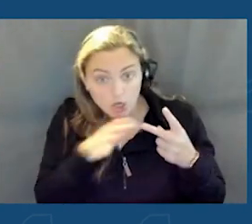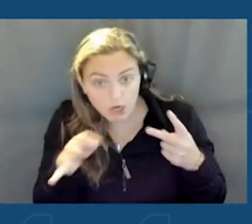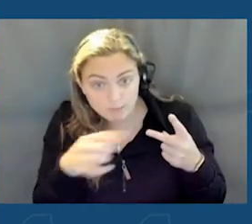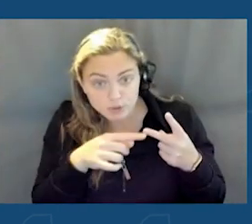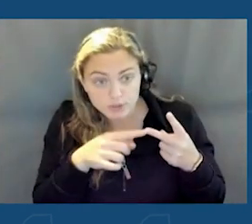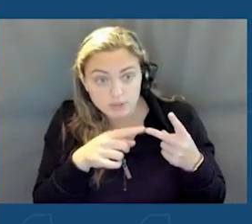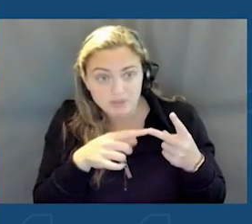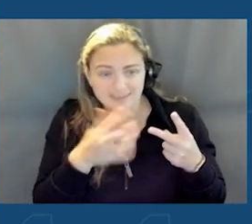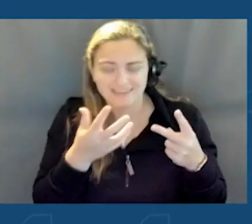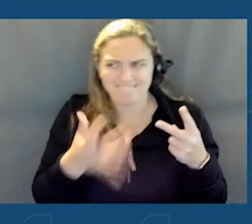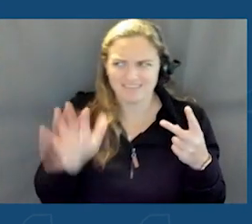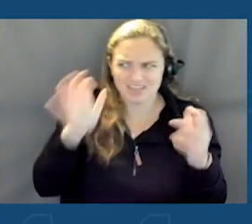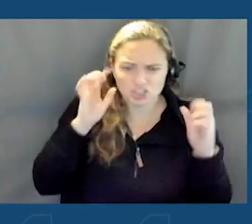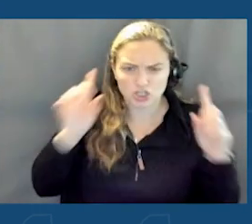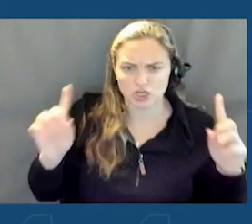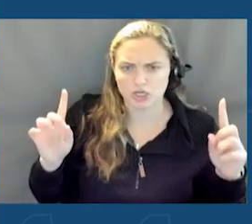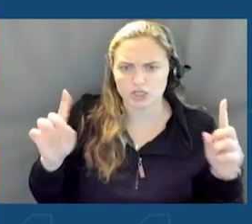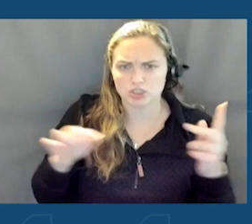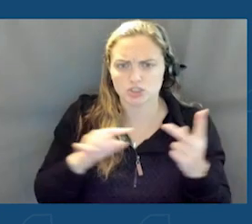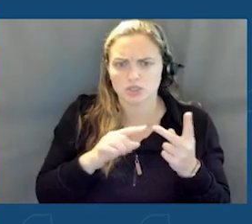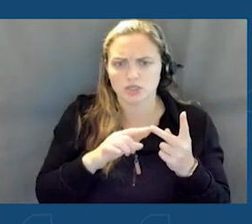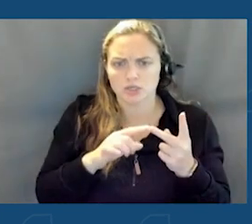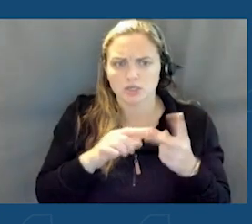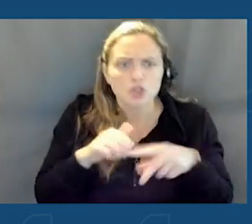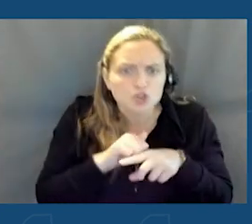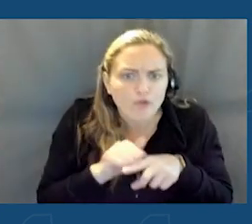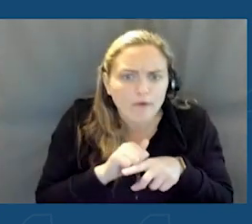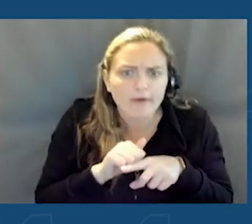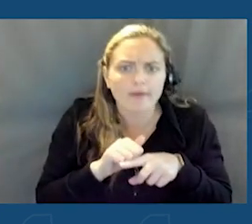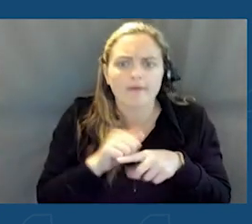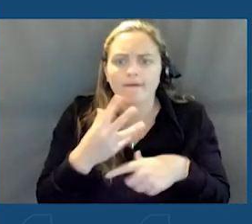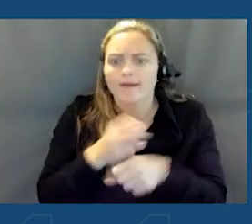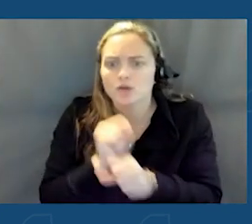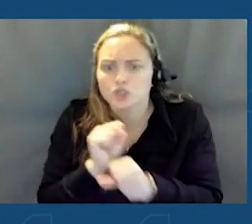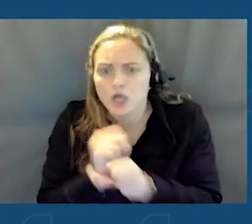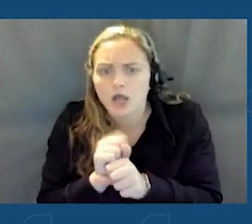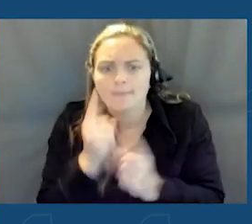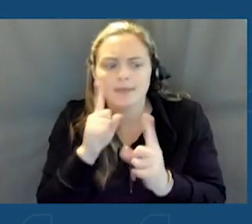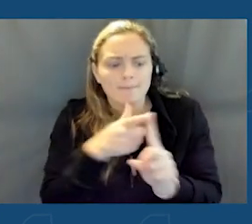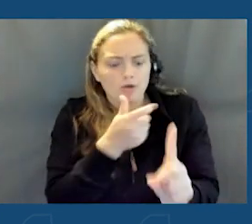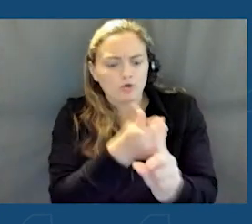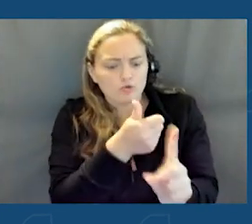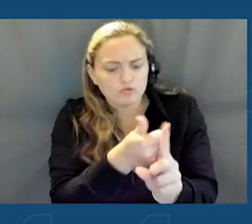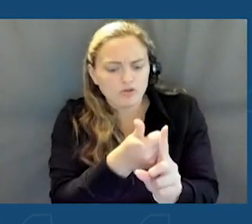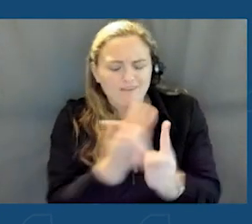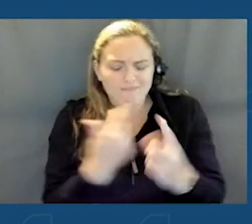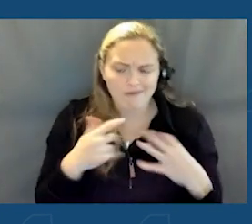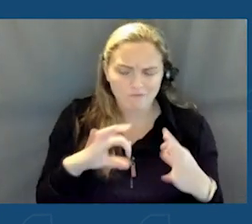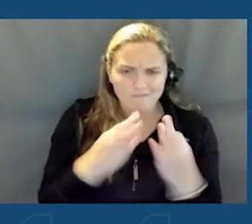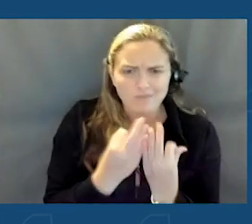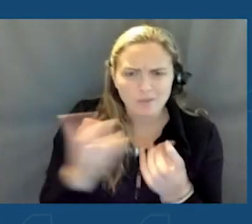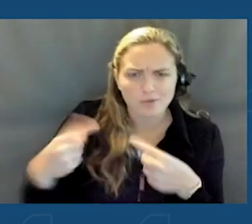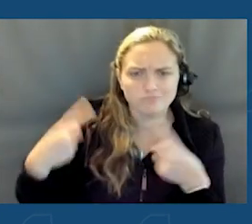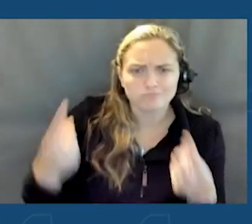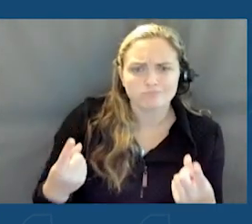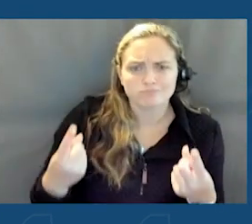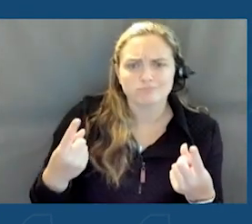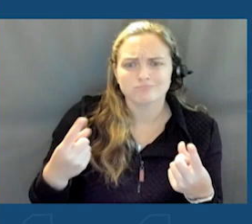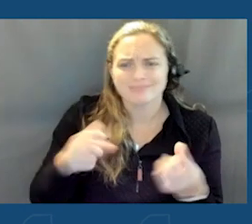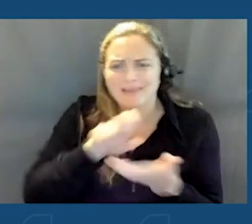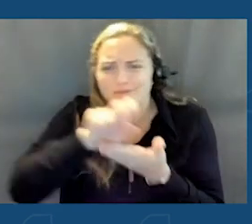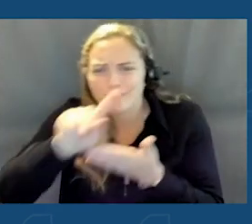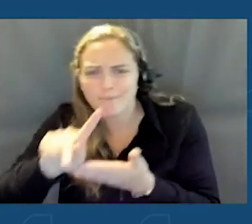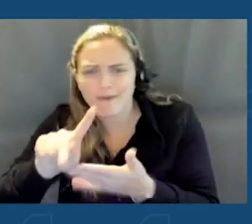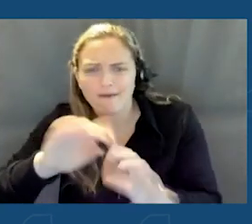your education. Get some training, get a job. Think about yourself as having a family someday and giving back, getting involved in